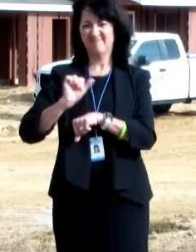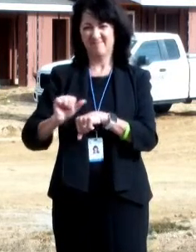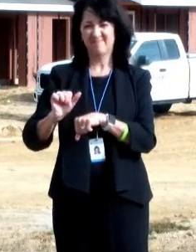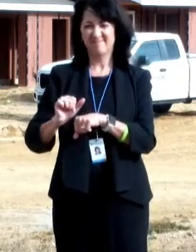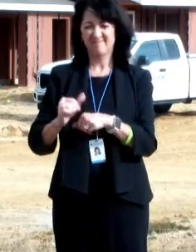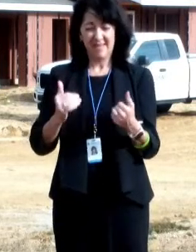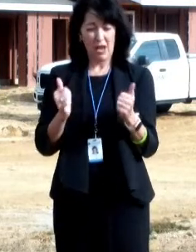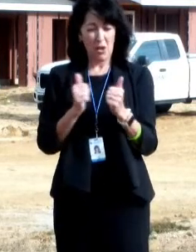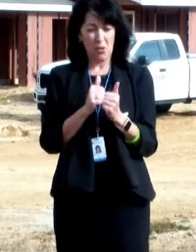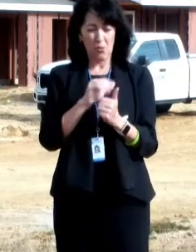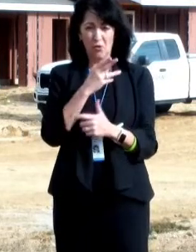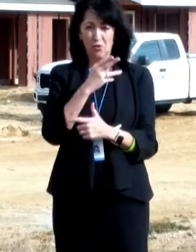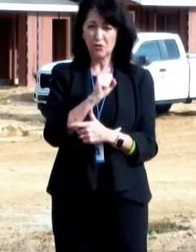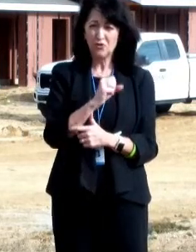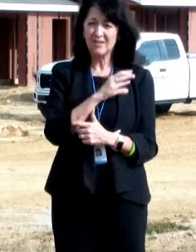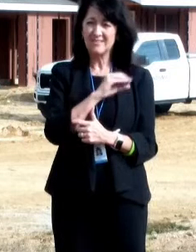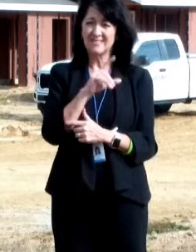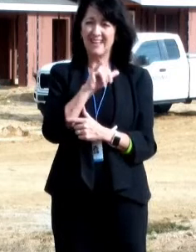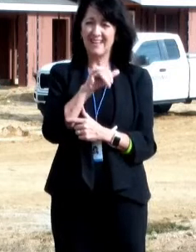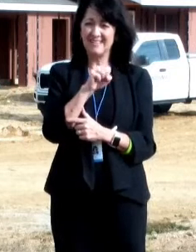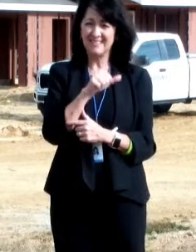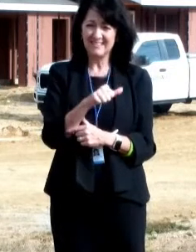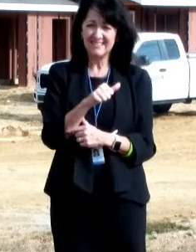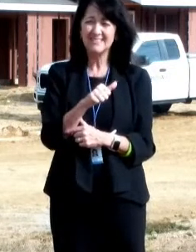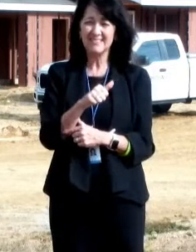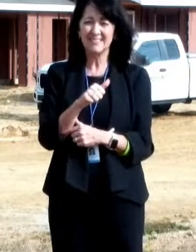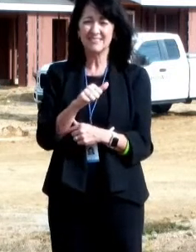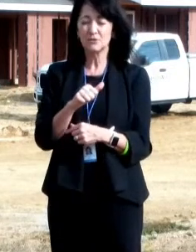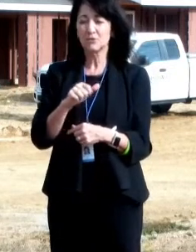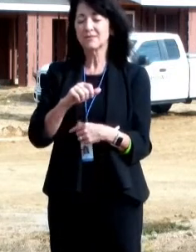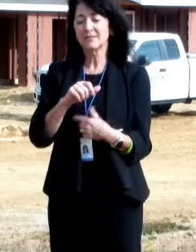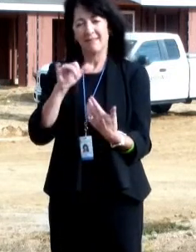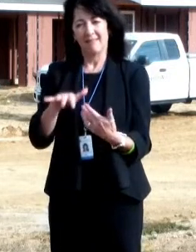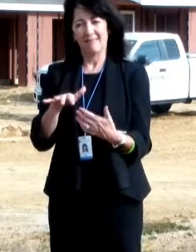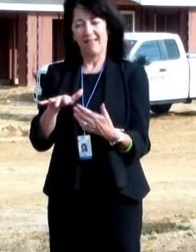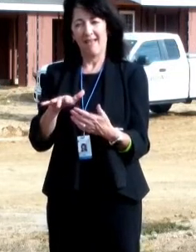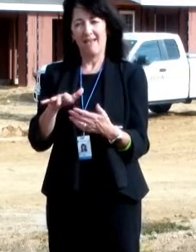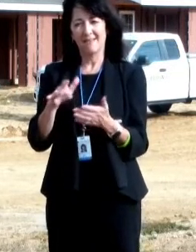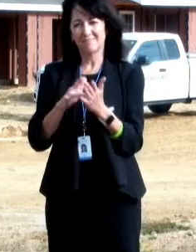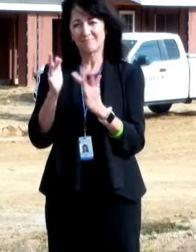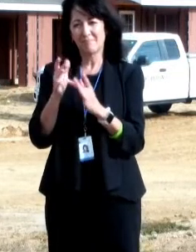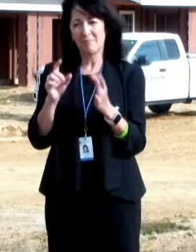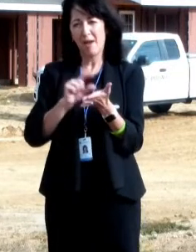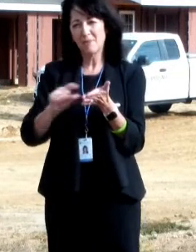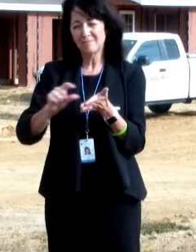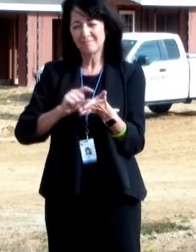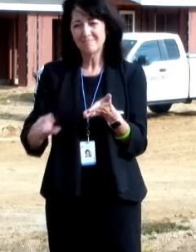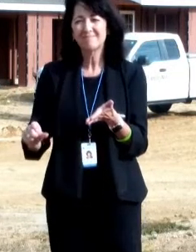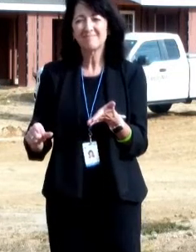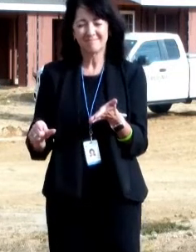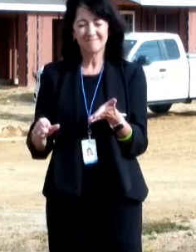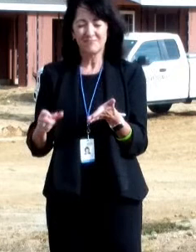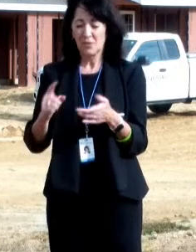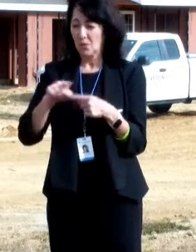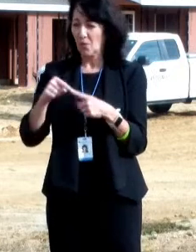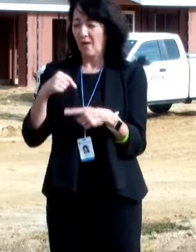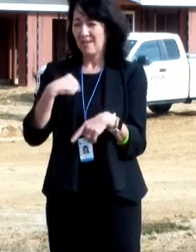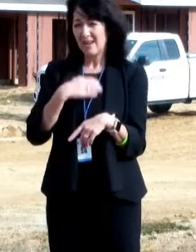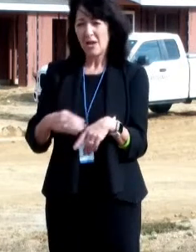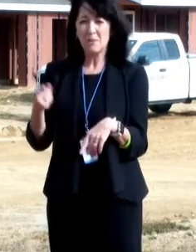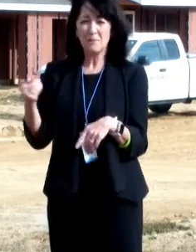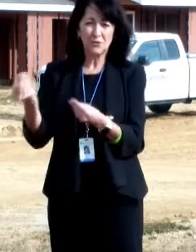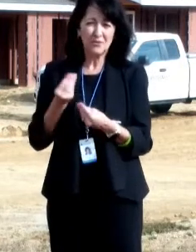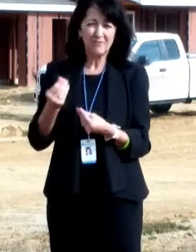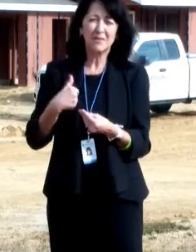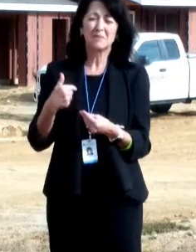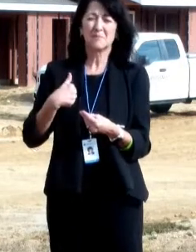Chris and Lisa and I quote a lot, when I was hungry, did you feed me? When I was naked, did you clothe me? Or thirsty, did you give me to drink? When I was a stranger in your land, did you